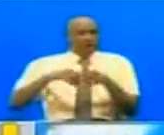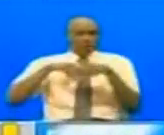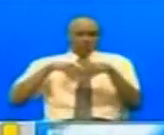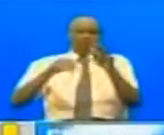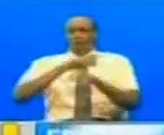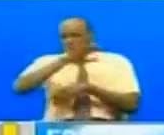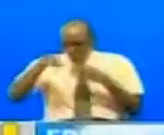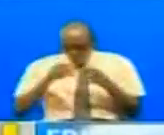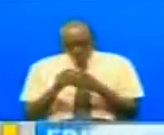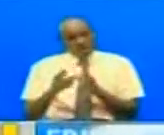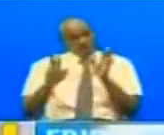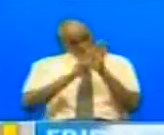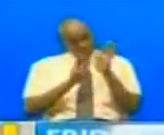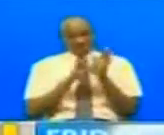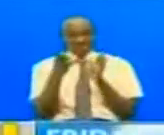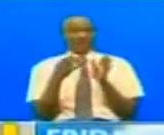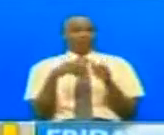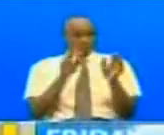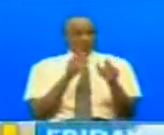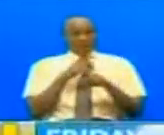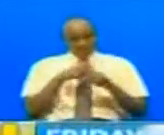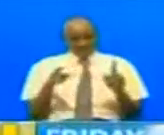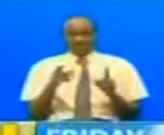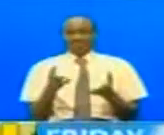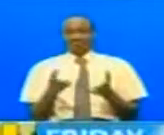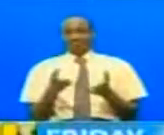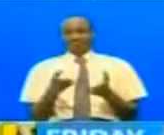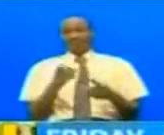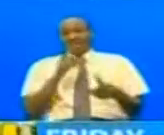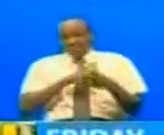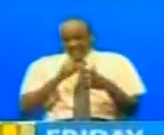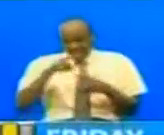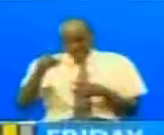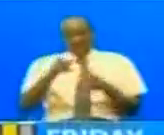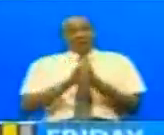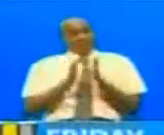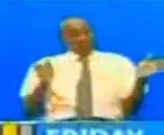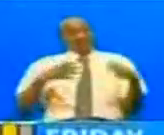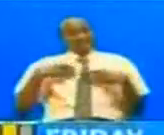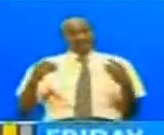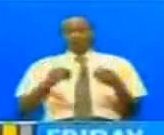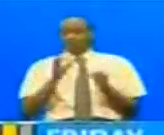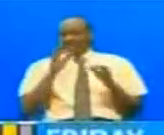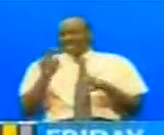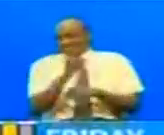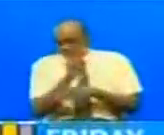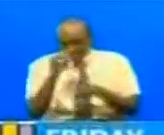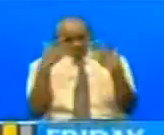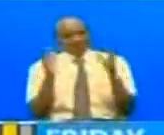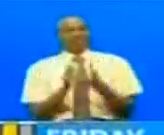all the demands made by the ministry and that John Dungo, the then Kilindini Public Health Officer, had inspected the